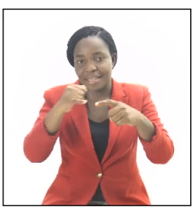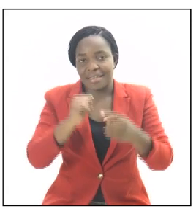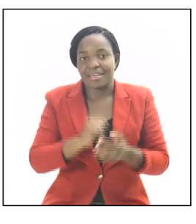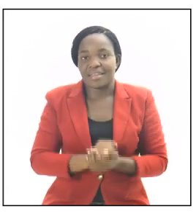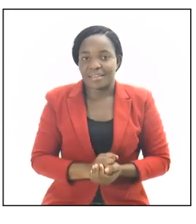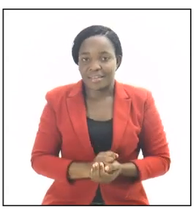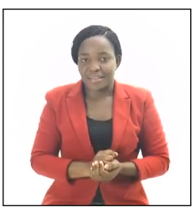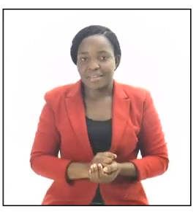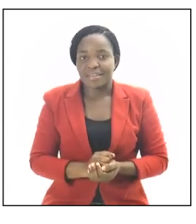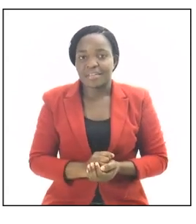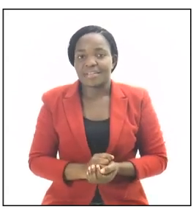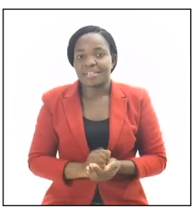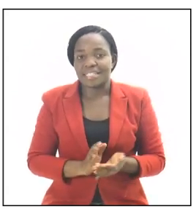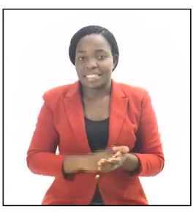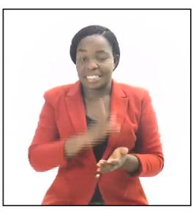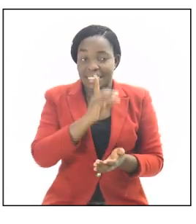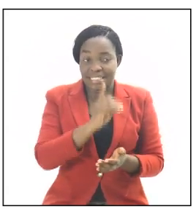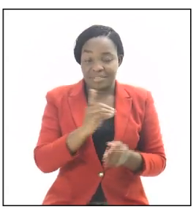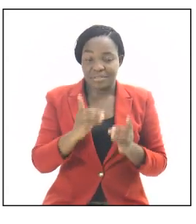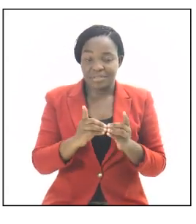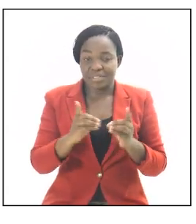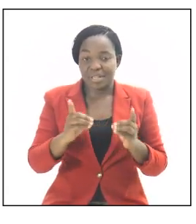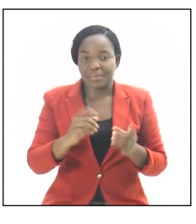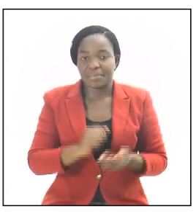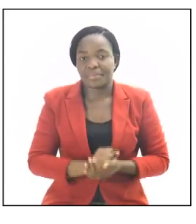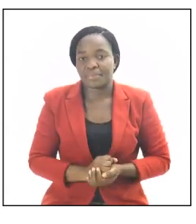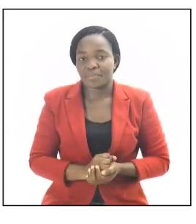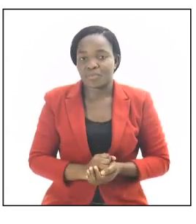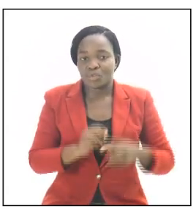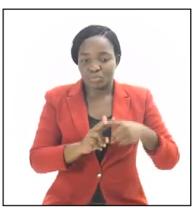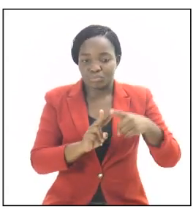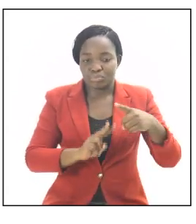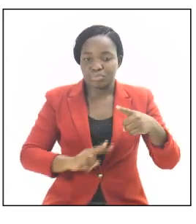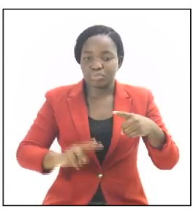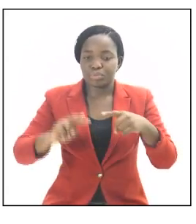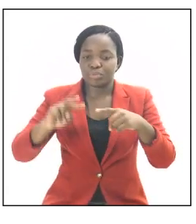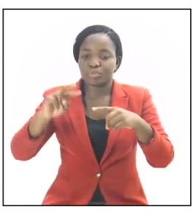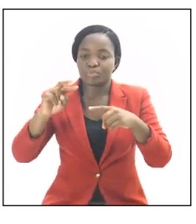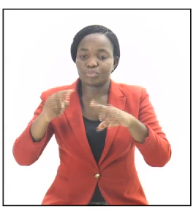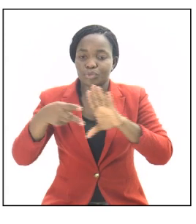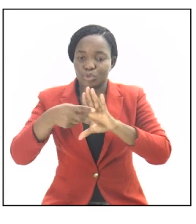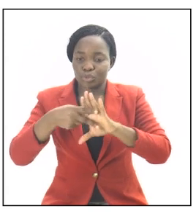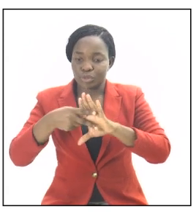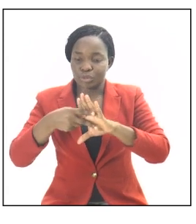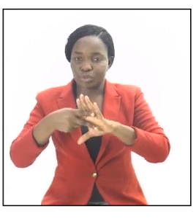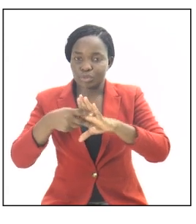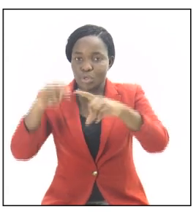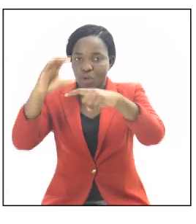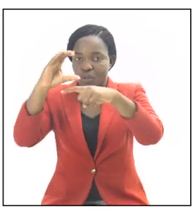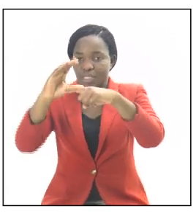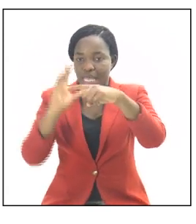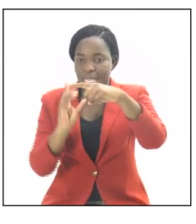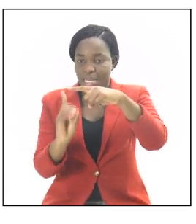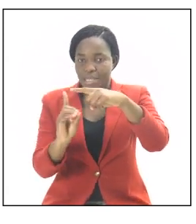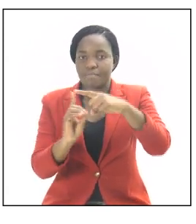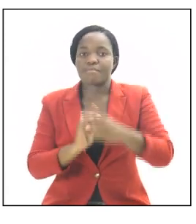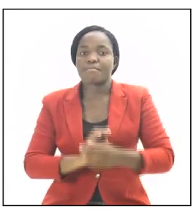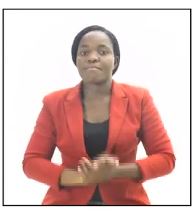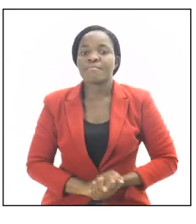d. This gives the formula pi equals c. Circumference over